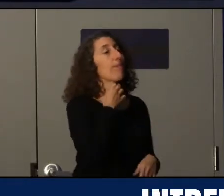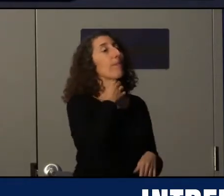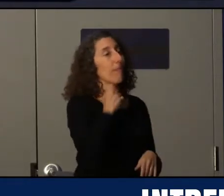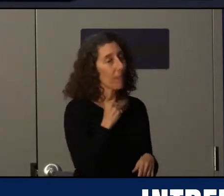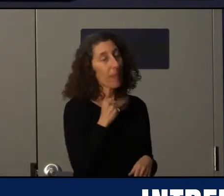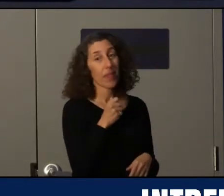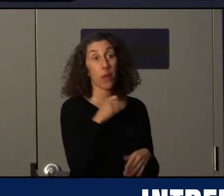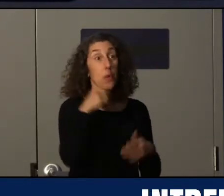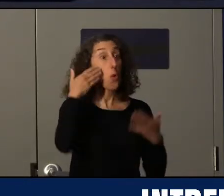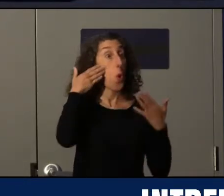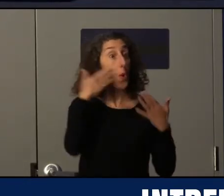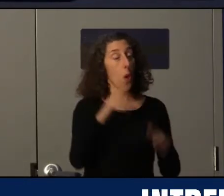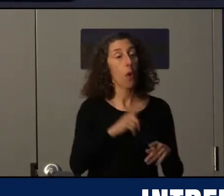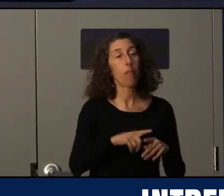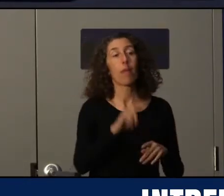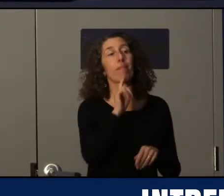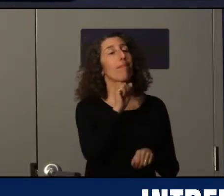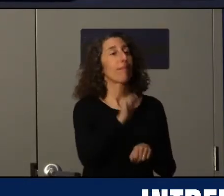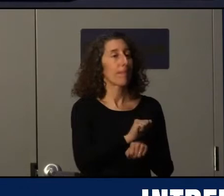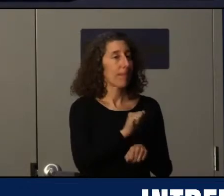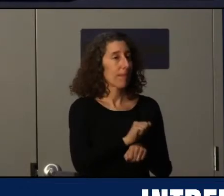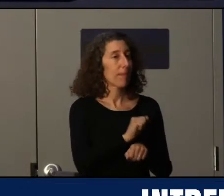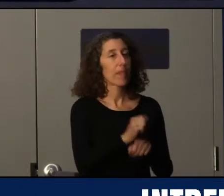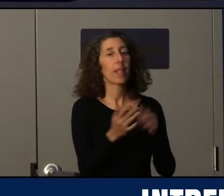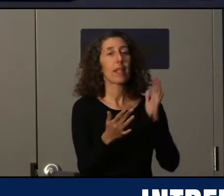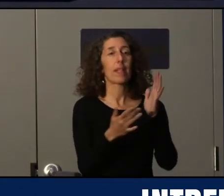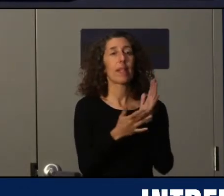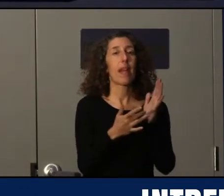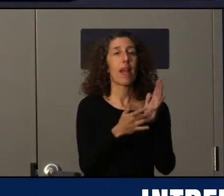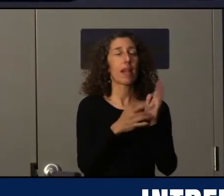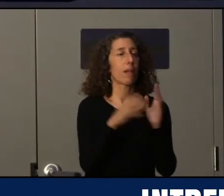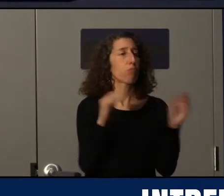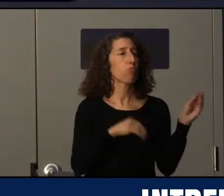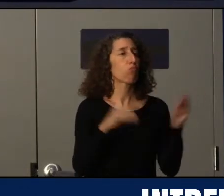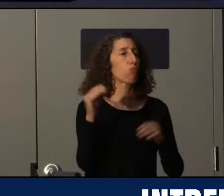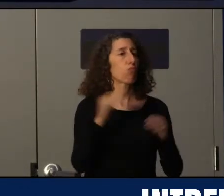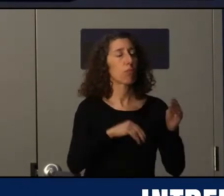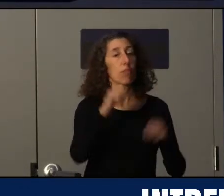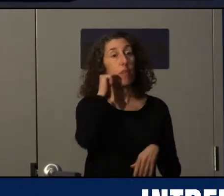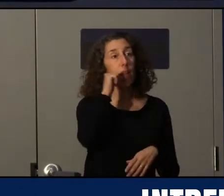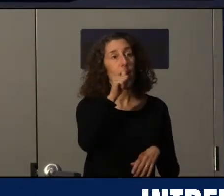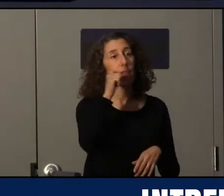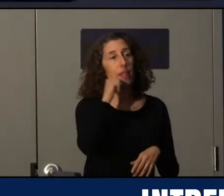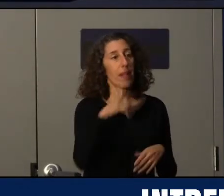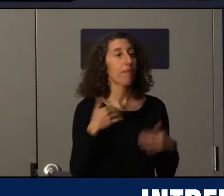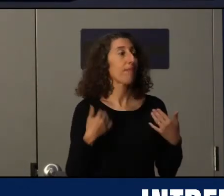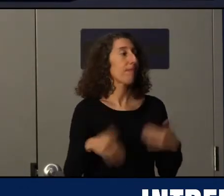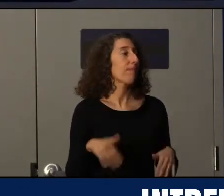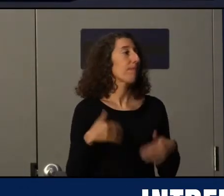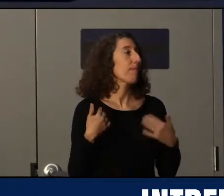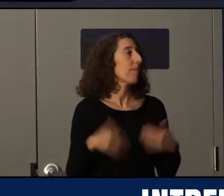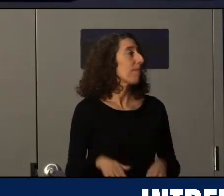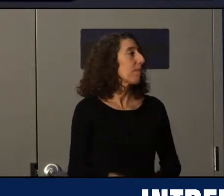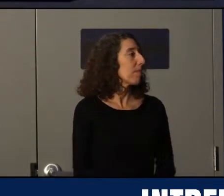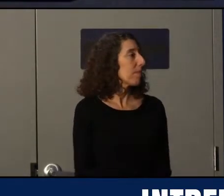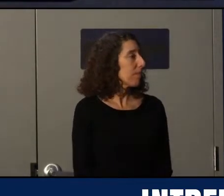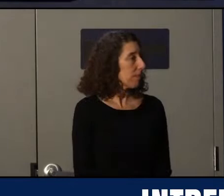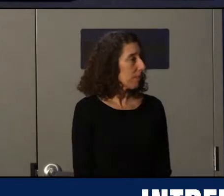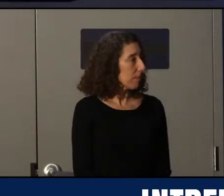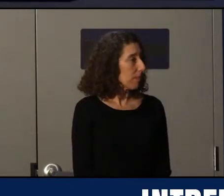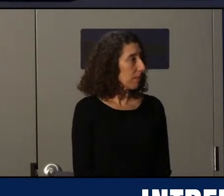just every day in our daily lives and adding value. Yeah, crazy. All right, we have a question against the wall over here.